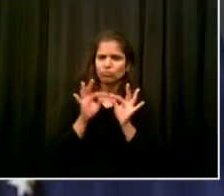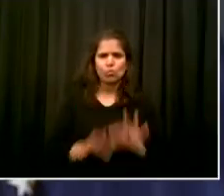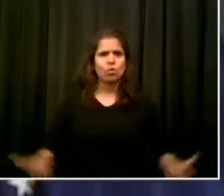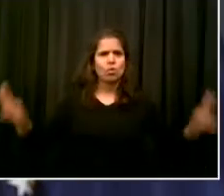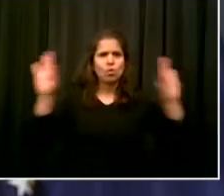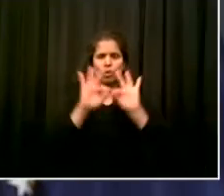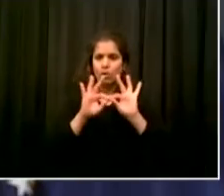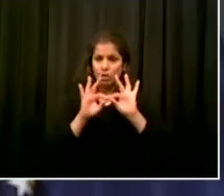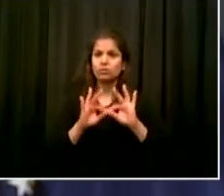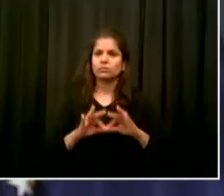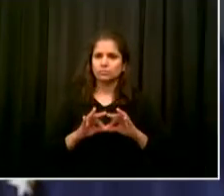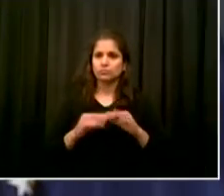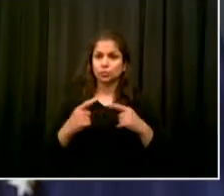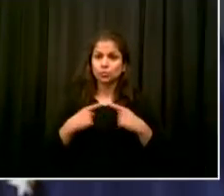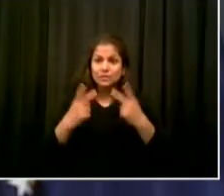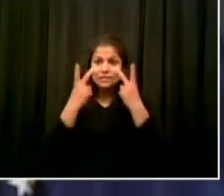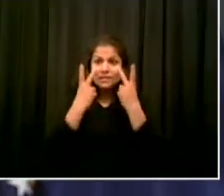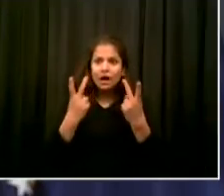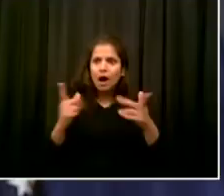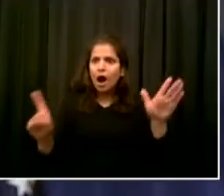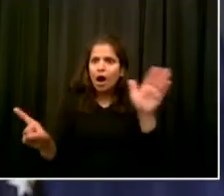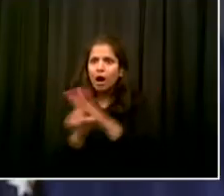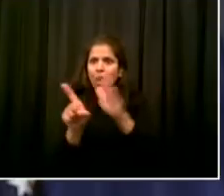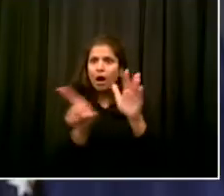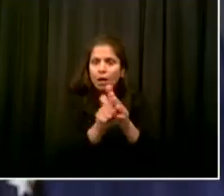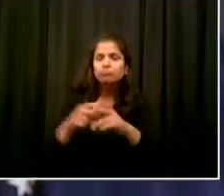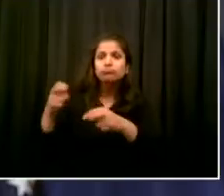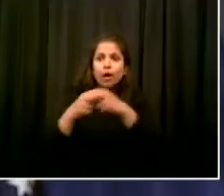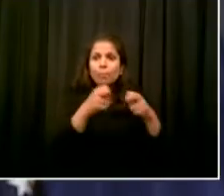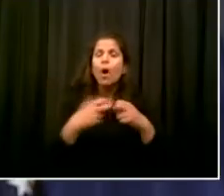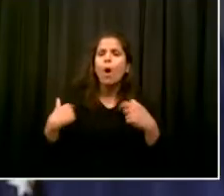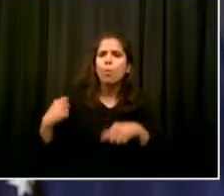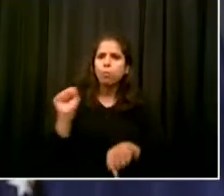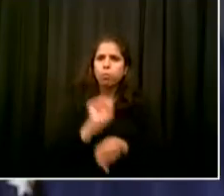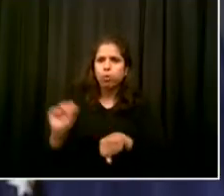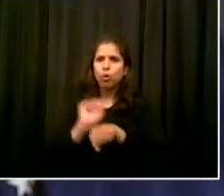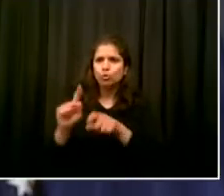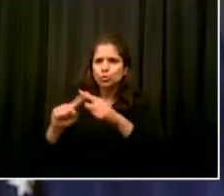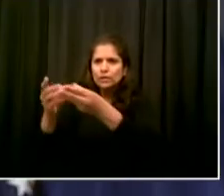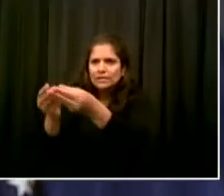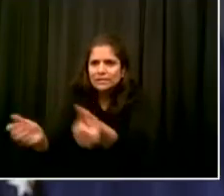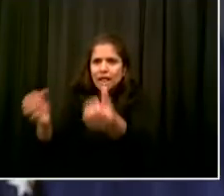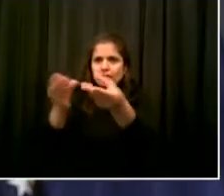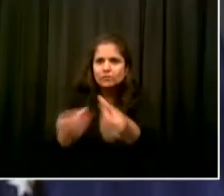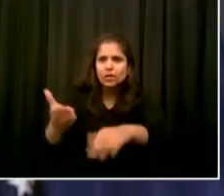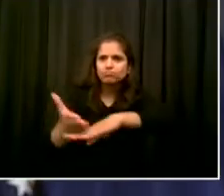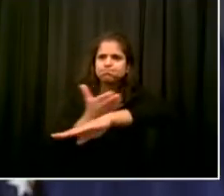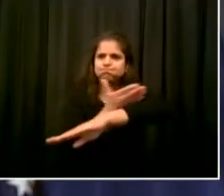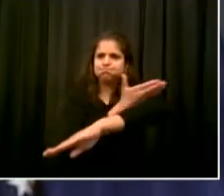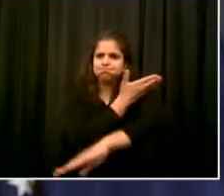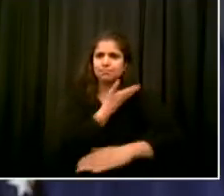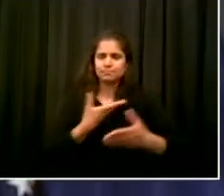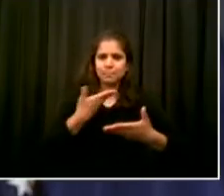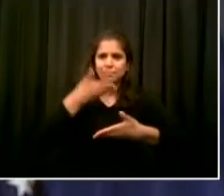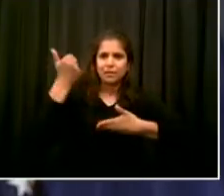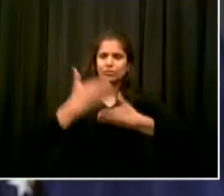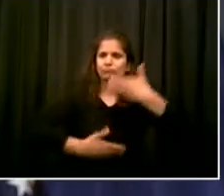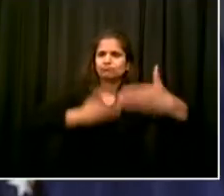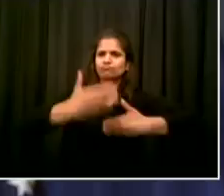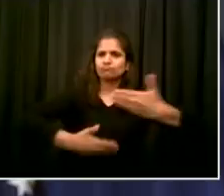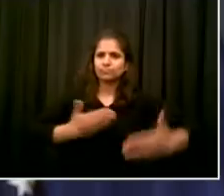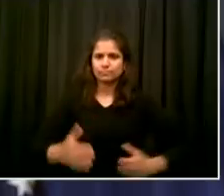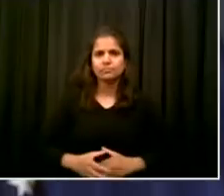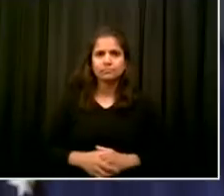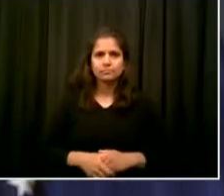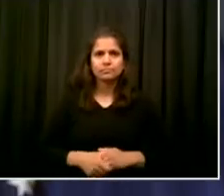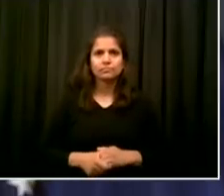voice and the work would be really a disservice to all of us, because the work that they do is really a